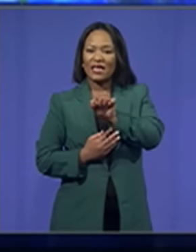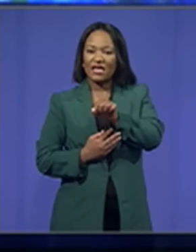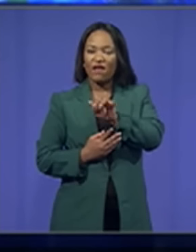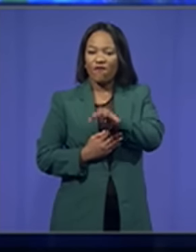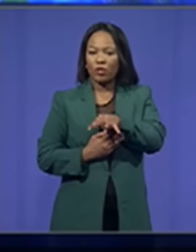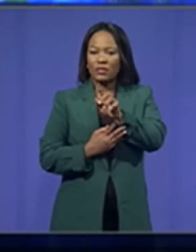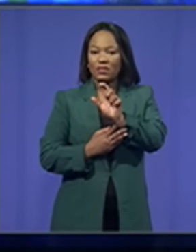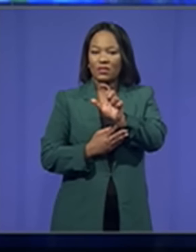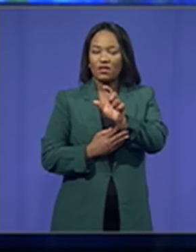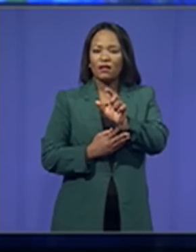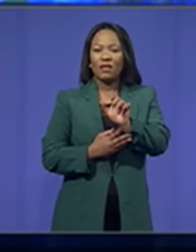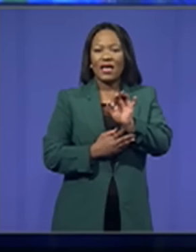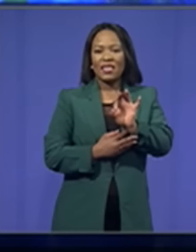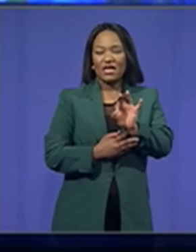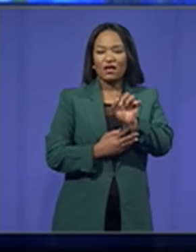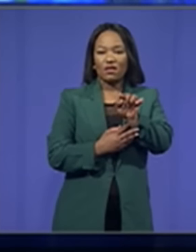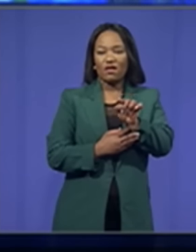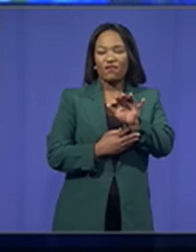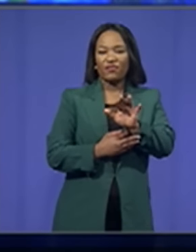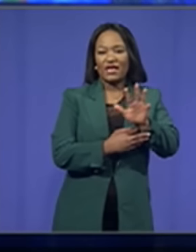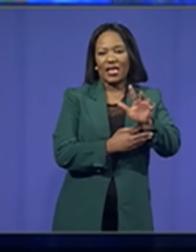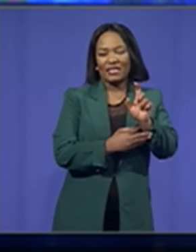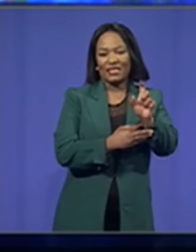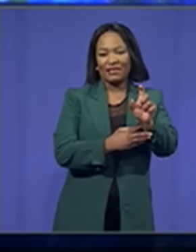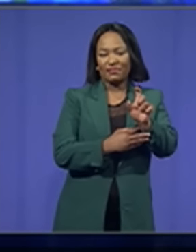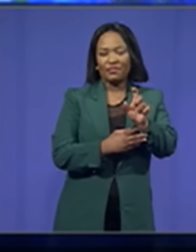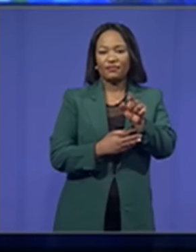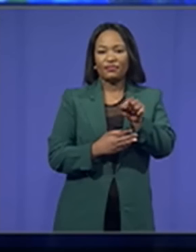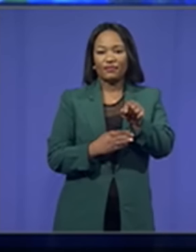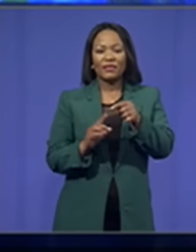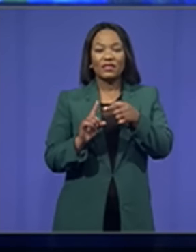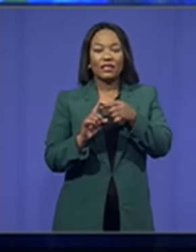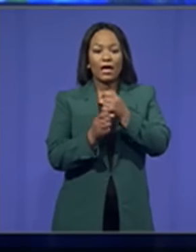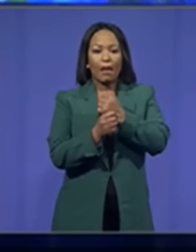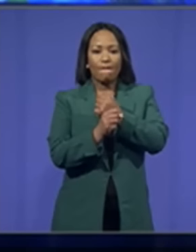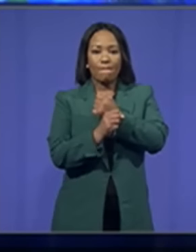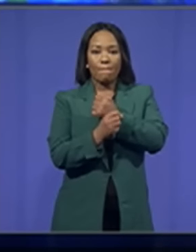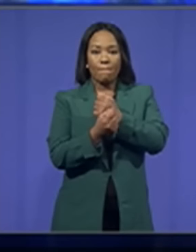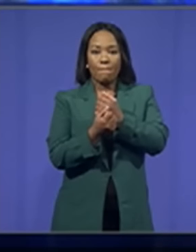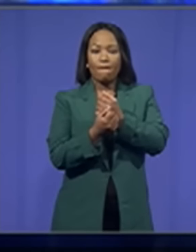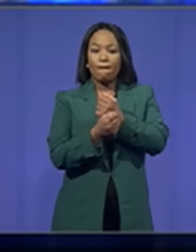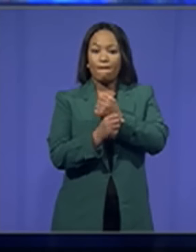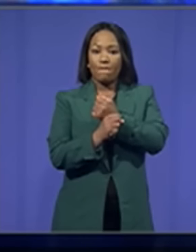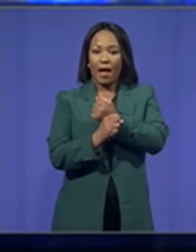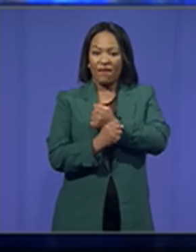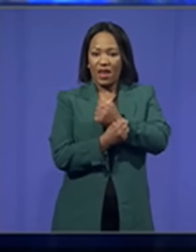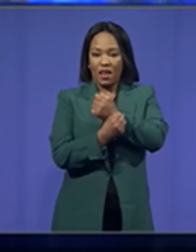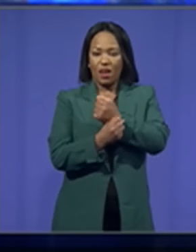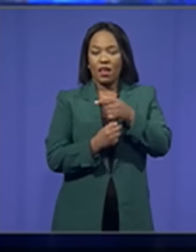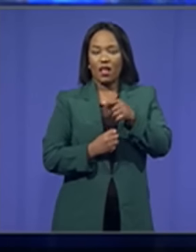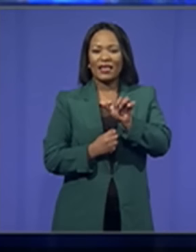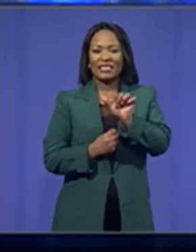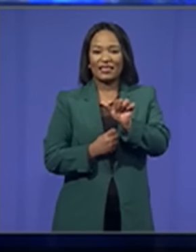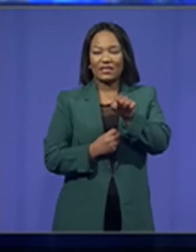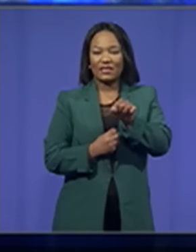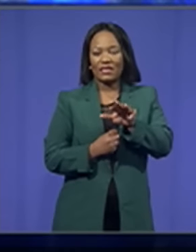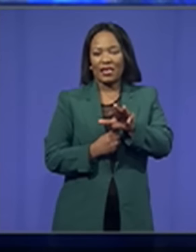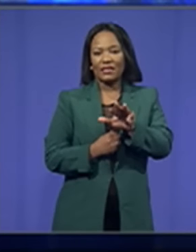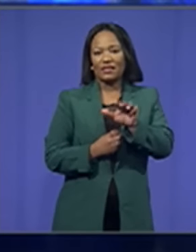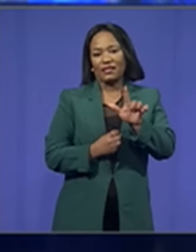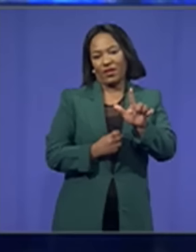le R3.59 litara. Petrol athe parafini yona e tla theoha ka R6.97